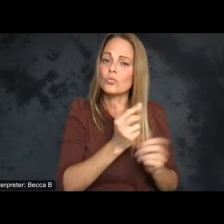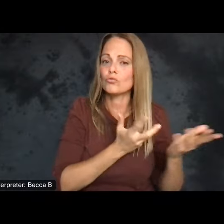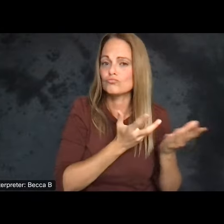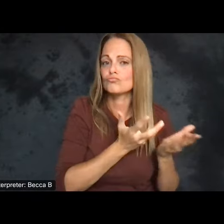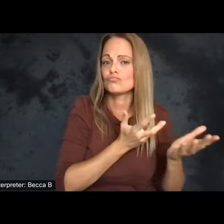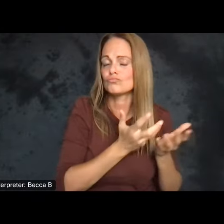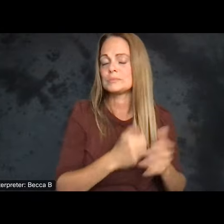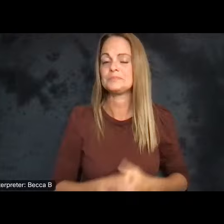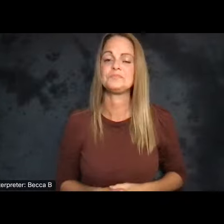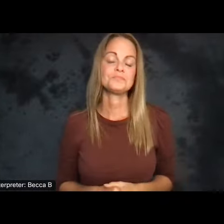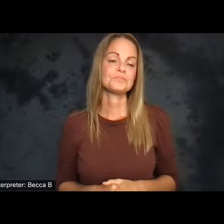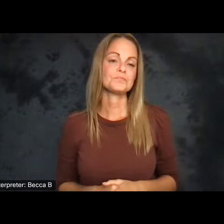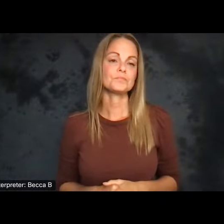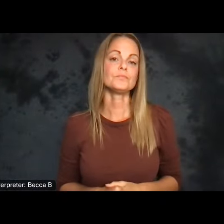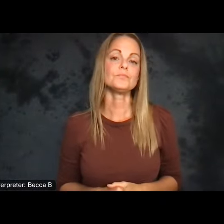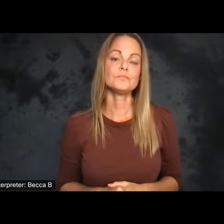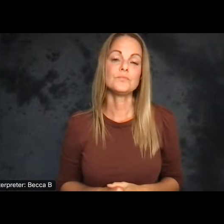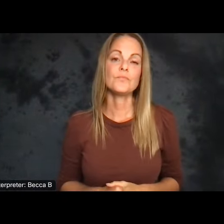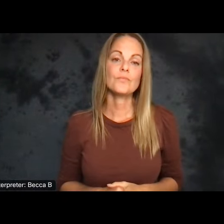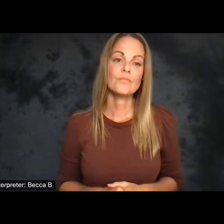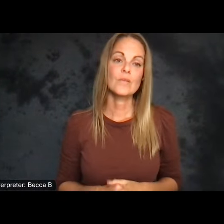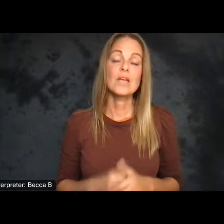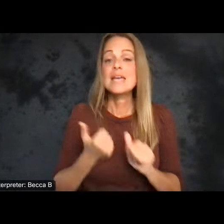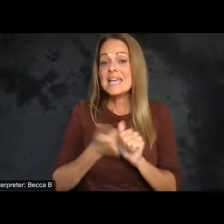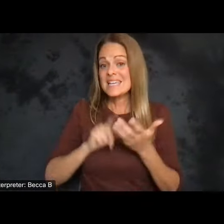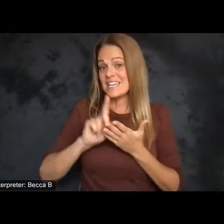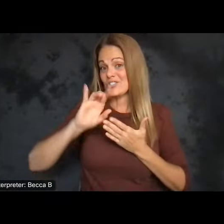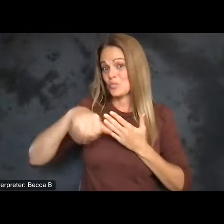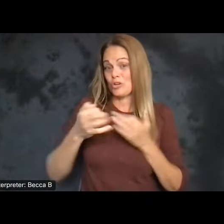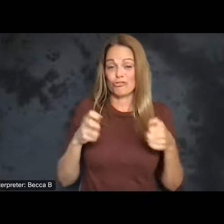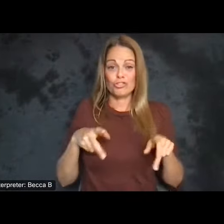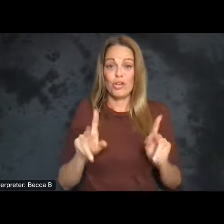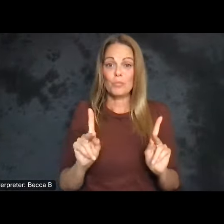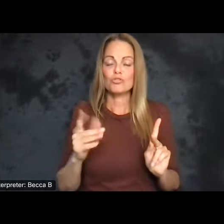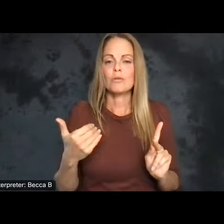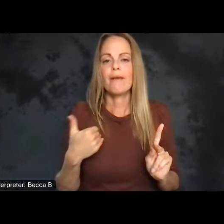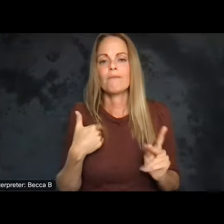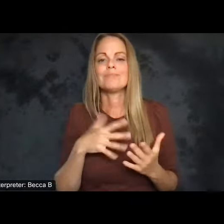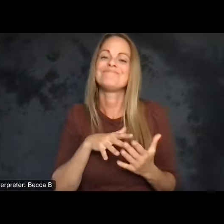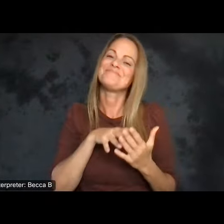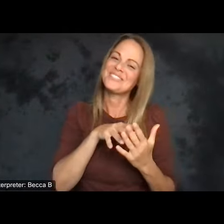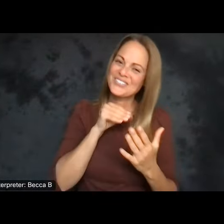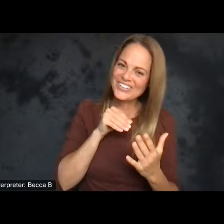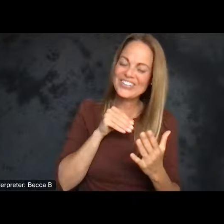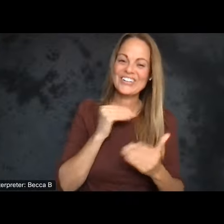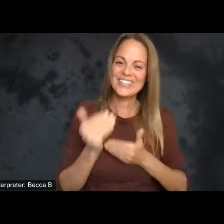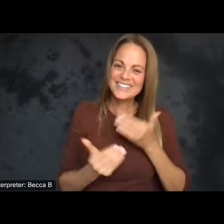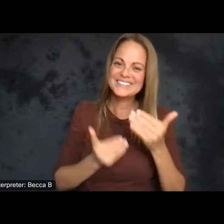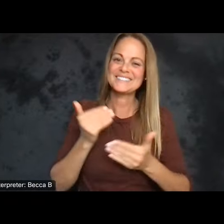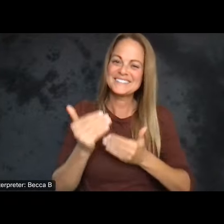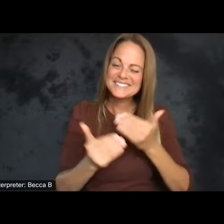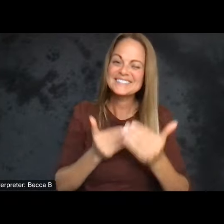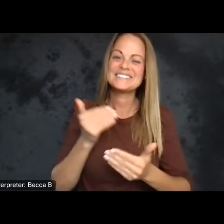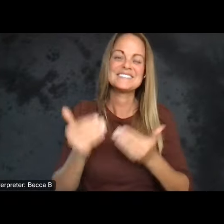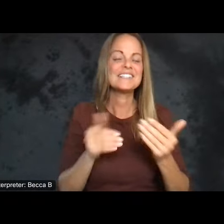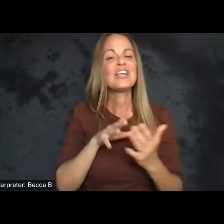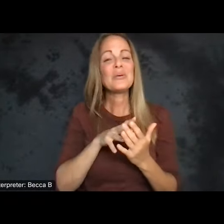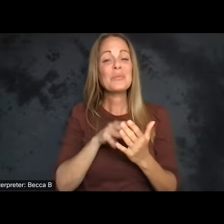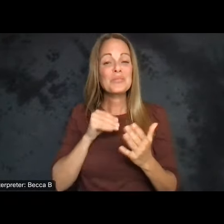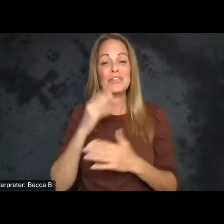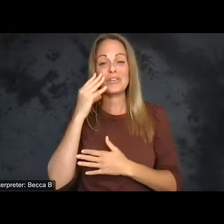With each of these projects, we do have the opportunity, we're a learning organization, and what we've kind of learned from going